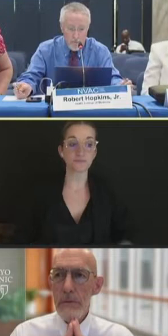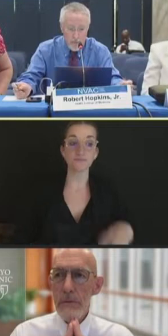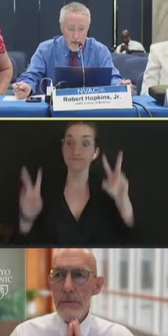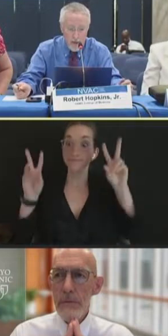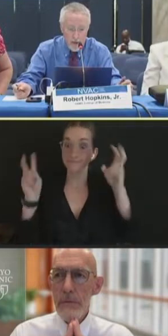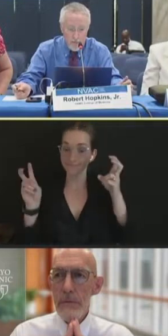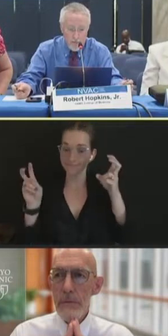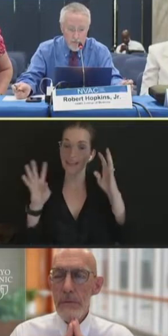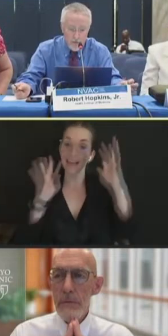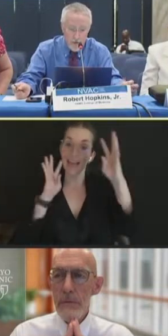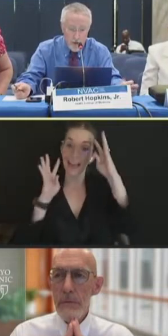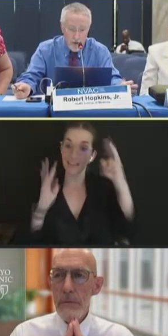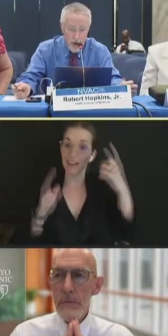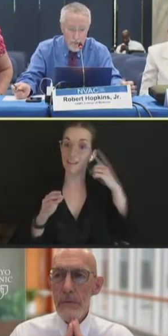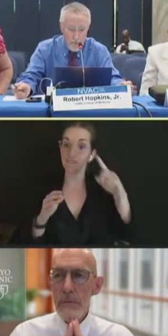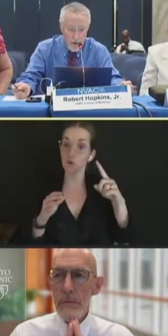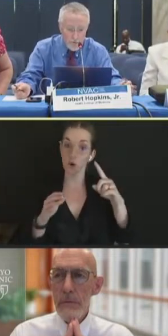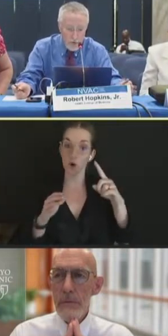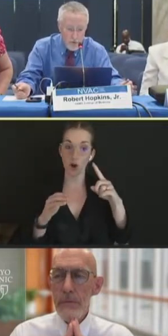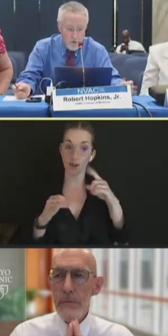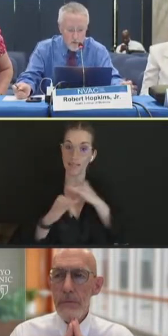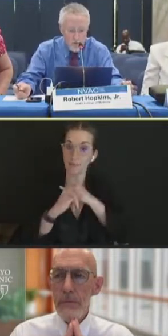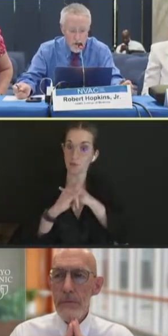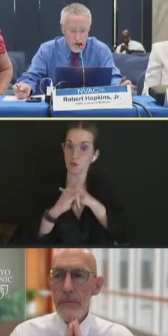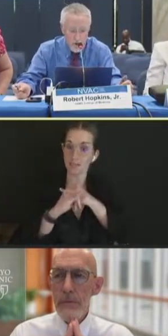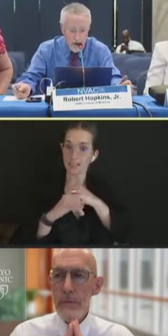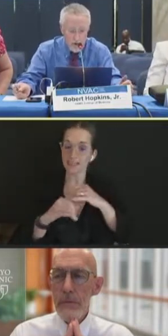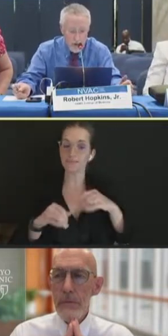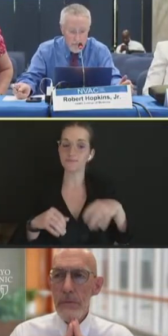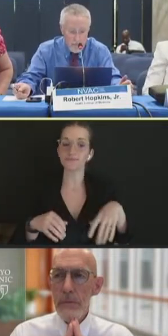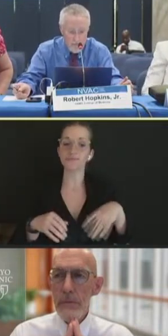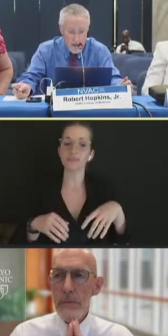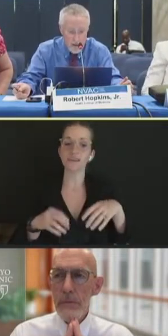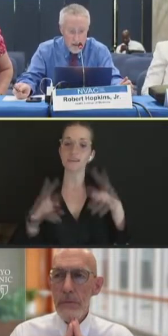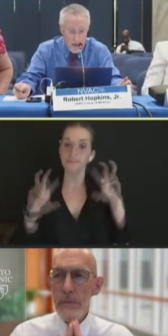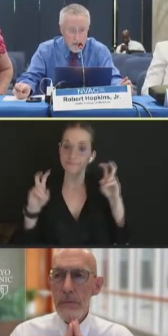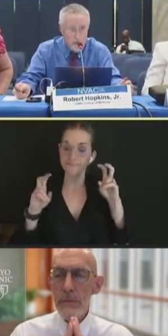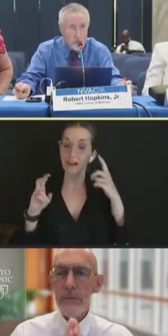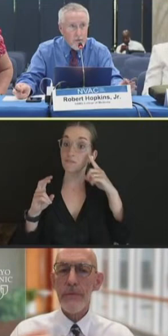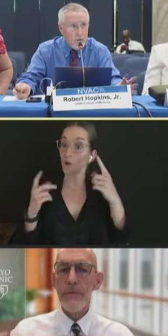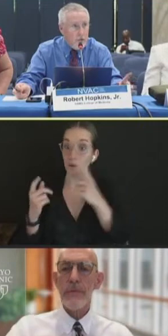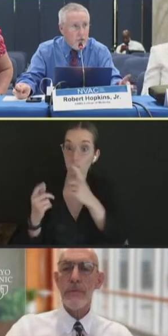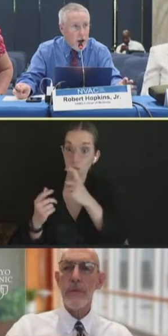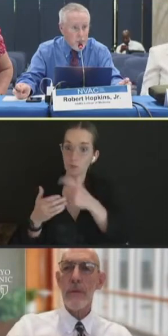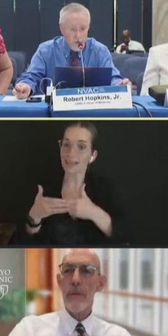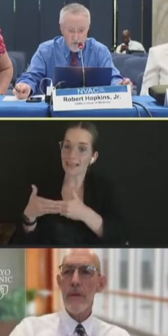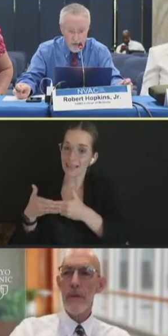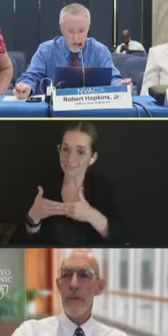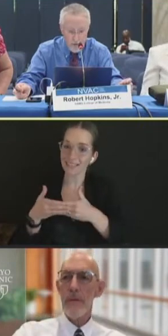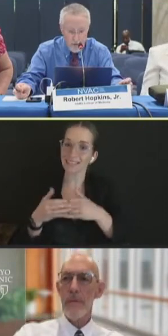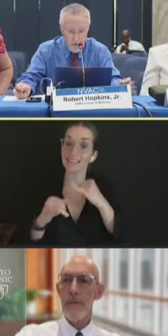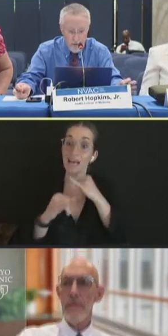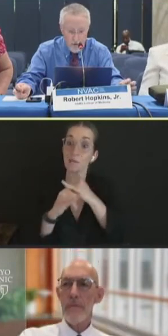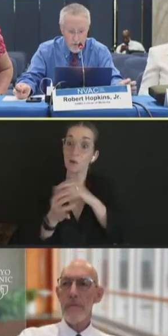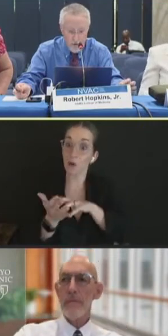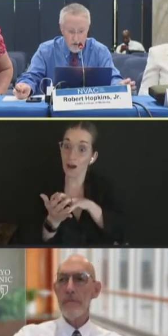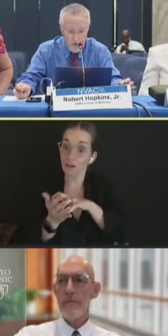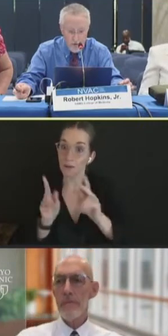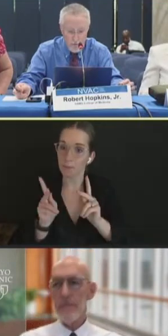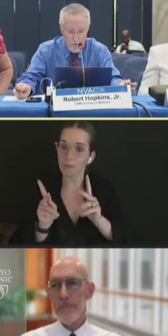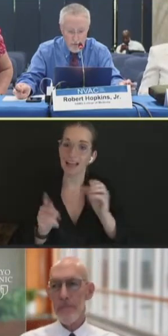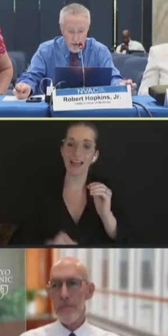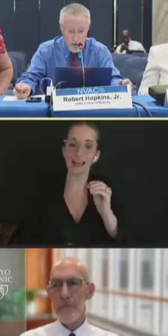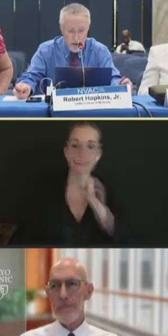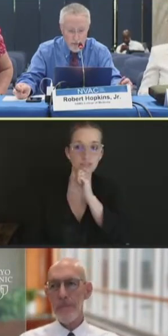Immunity, Infants, Immunocompromised Persons, and the Elderly. And this will be a true hybrid session. We have 2 of our